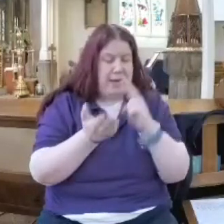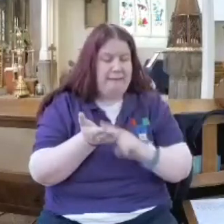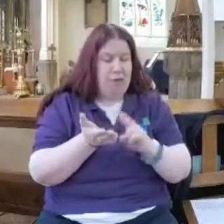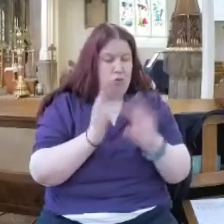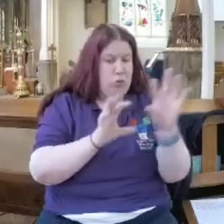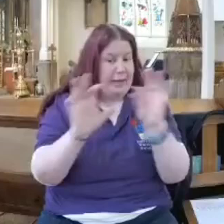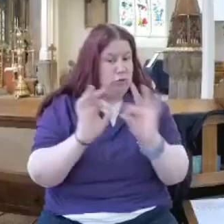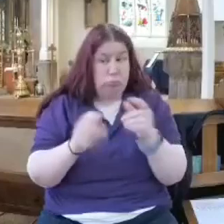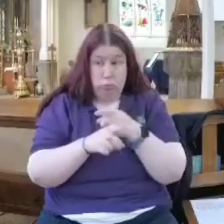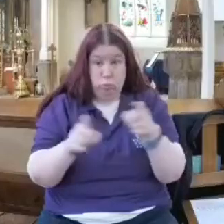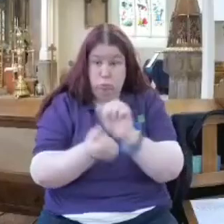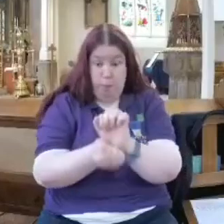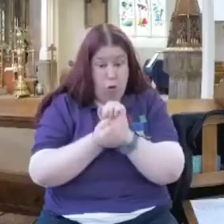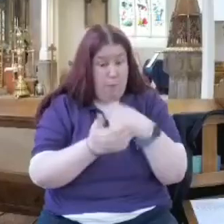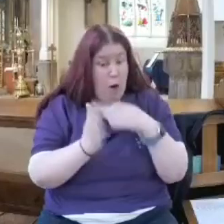you're welcome to do it.